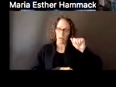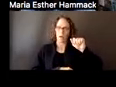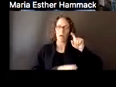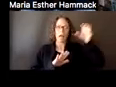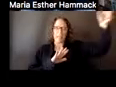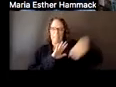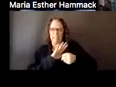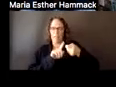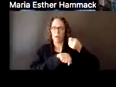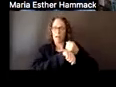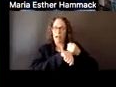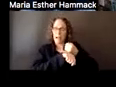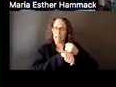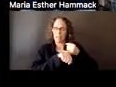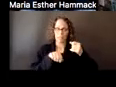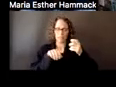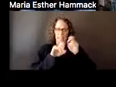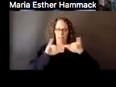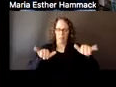Mexico during that time,